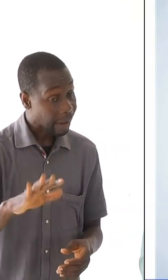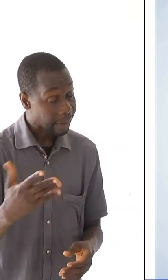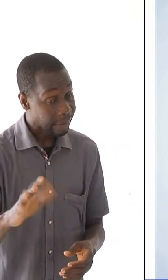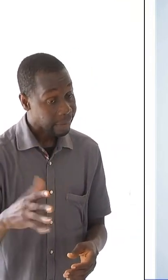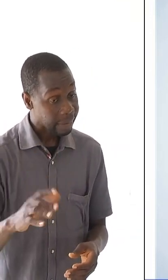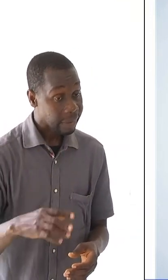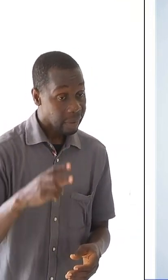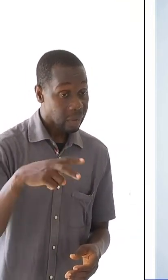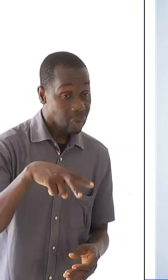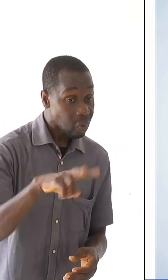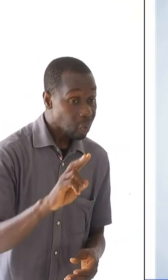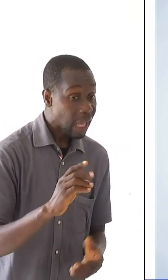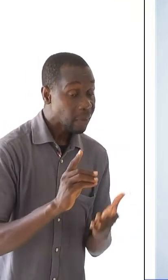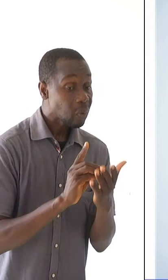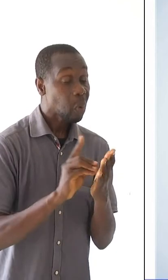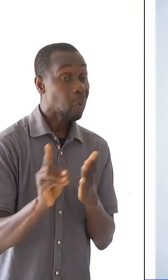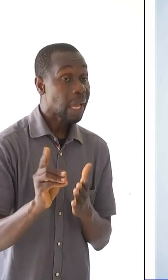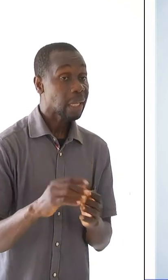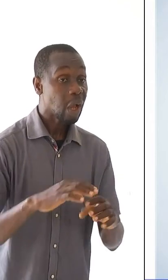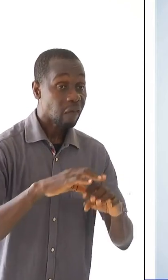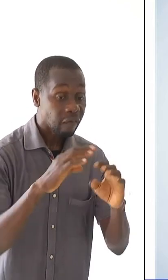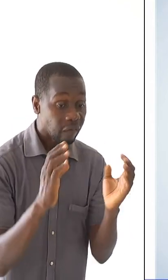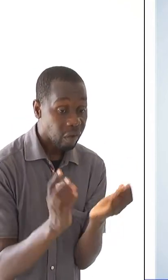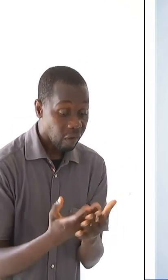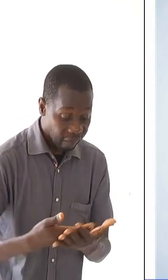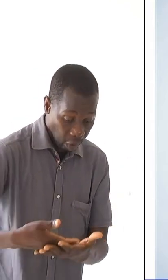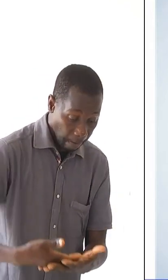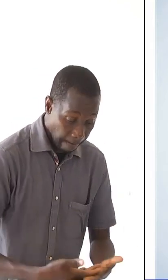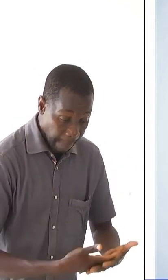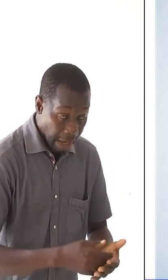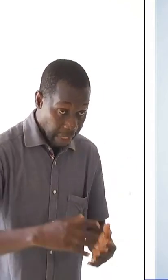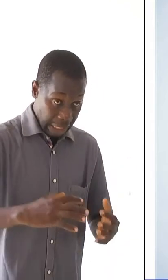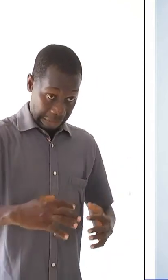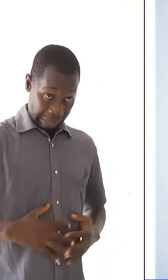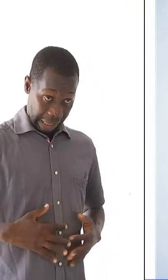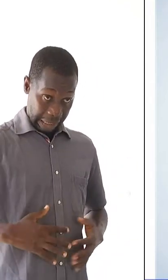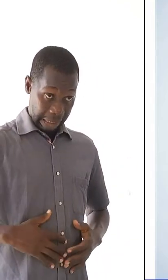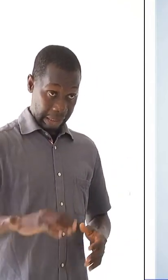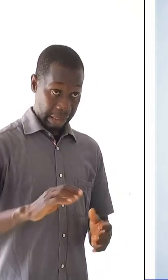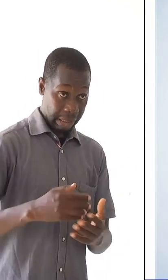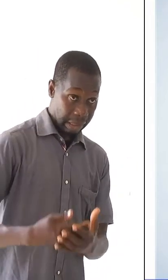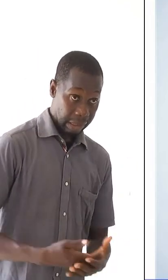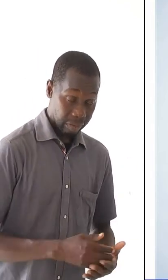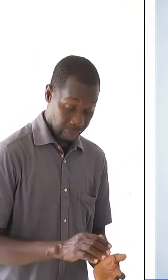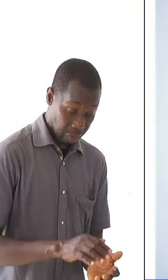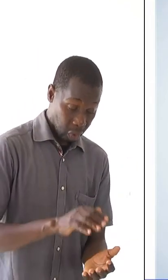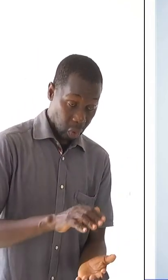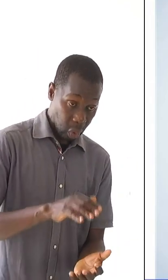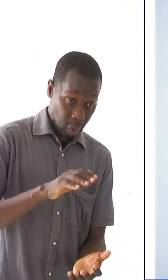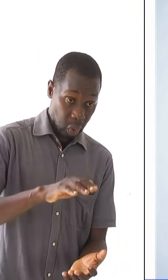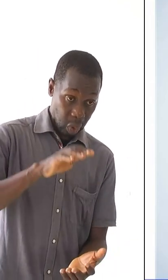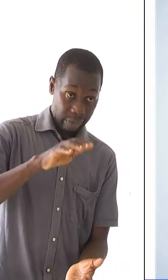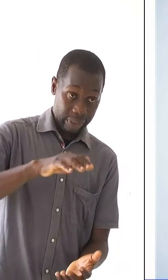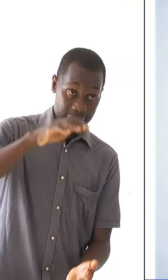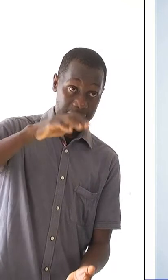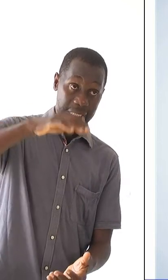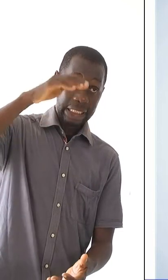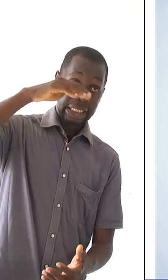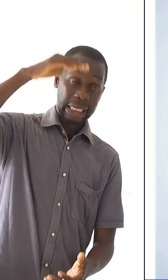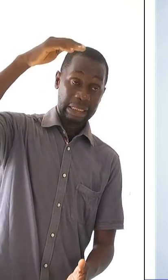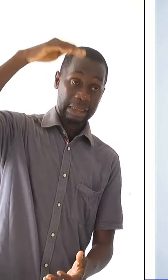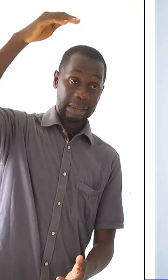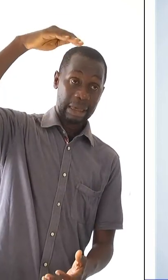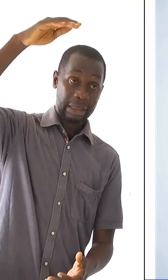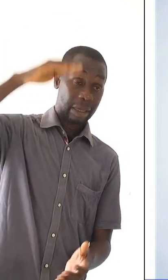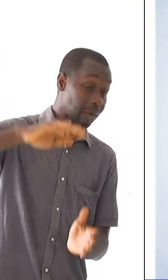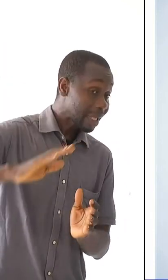the 12th week, a fully formed baby is formed. So what is left now is for the baby to grow. You can see the stages, and